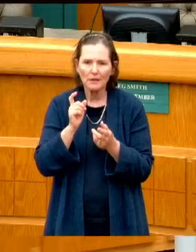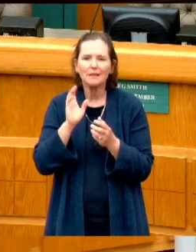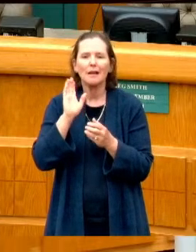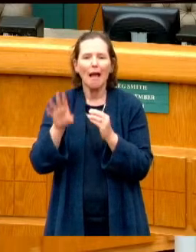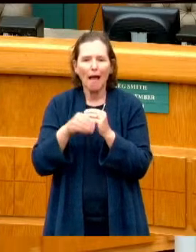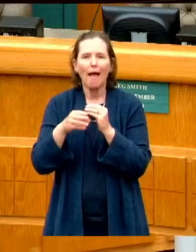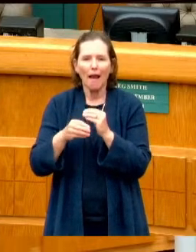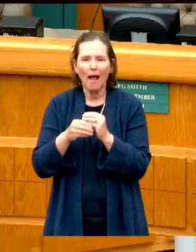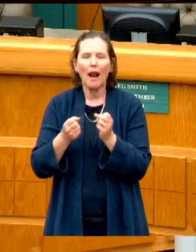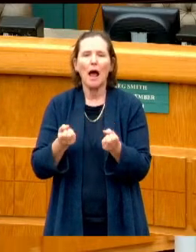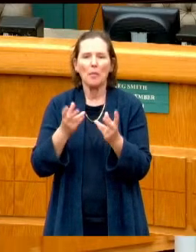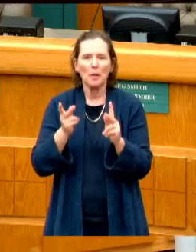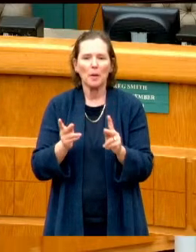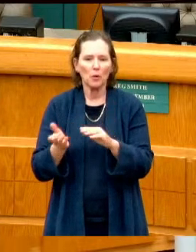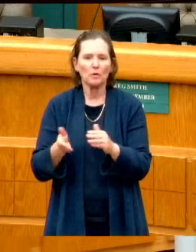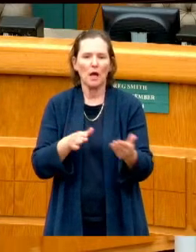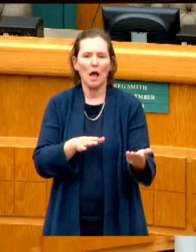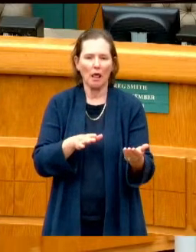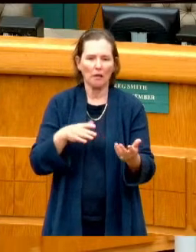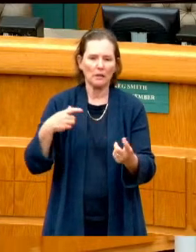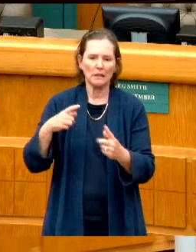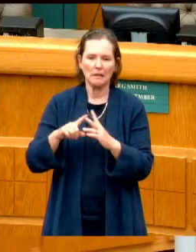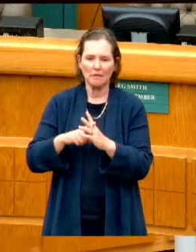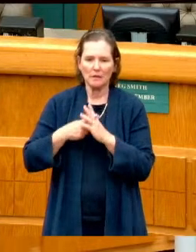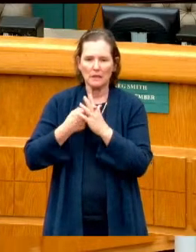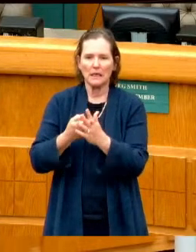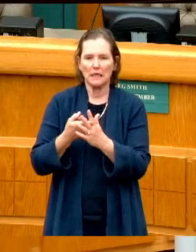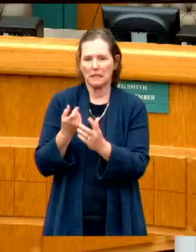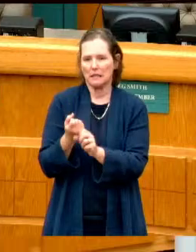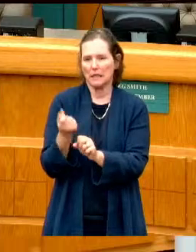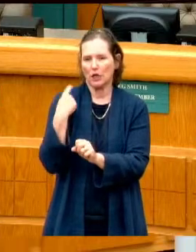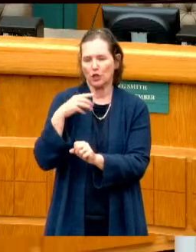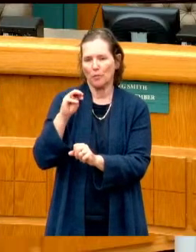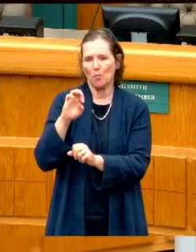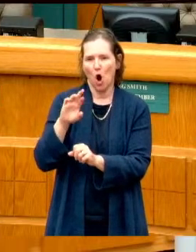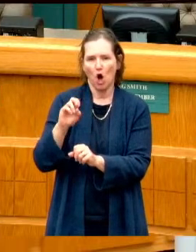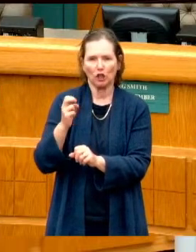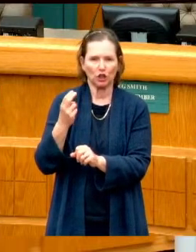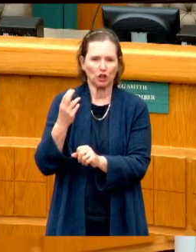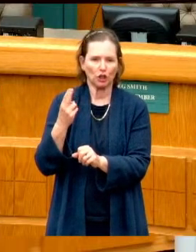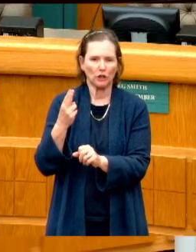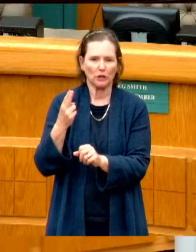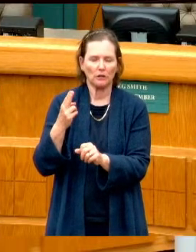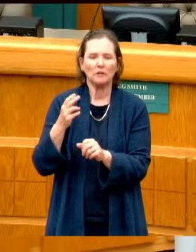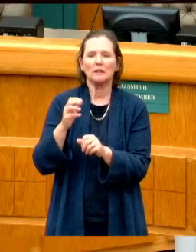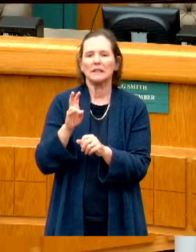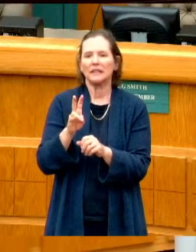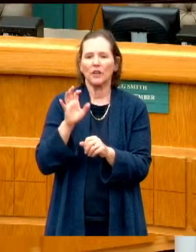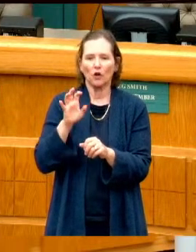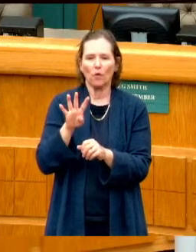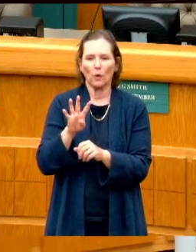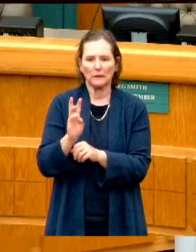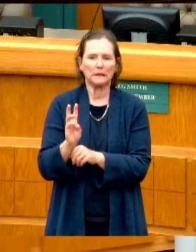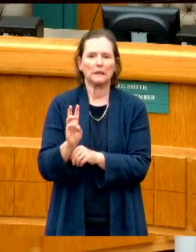currently 746 deaths since we first started with COVID-19 last year.